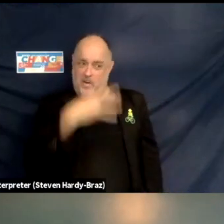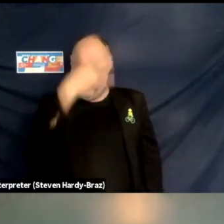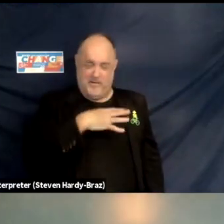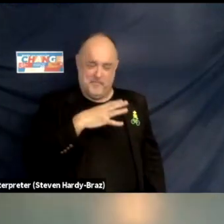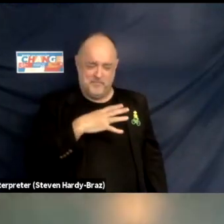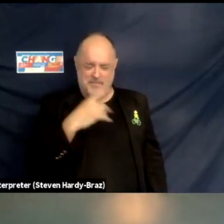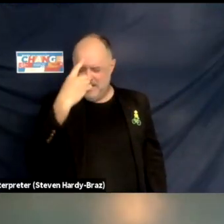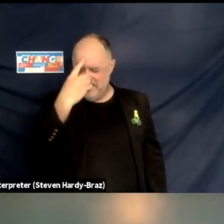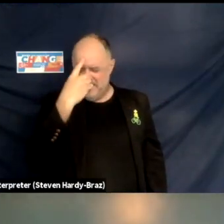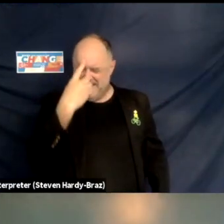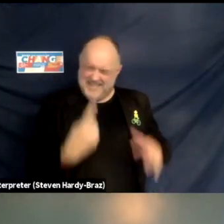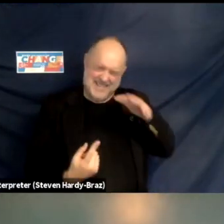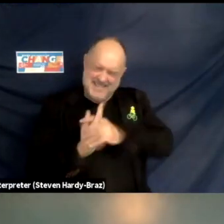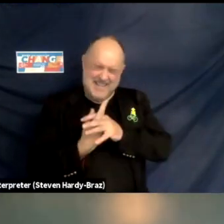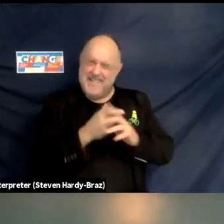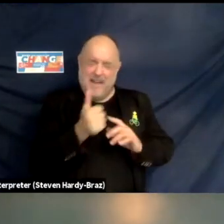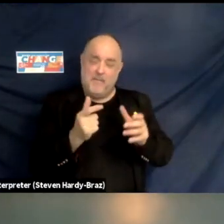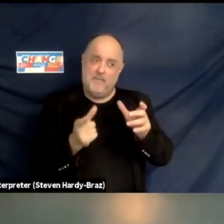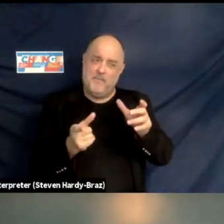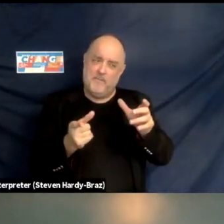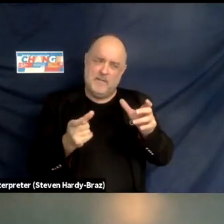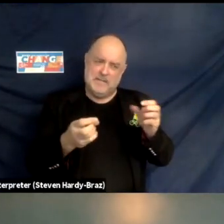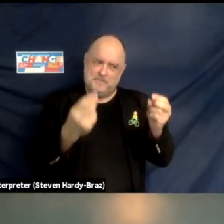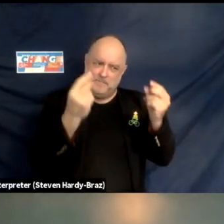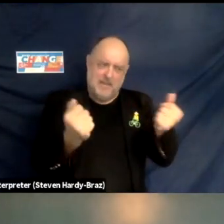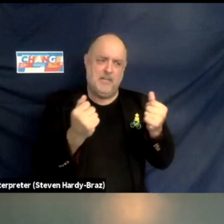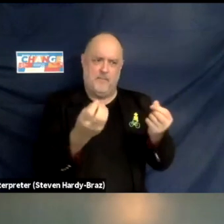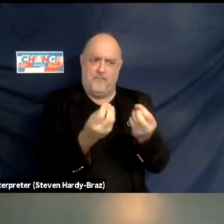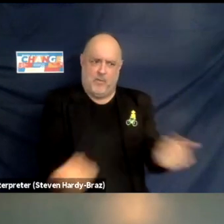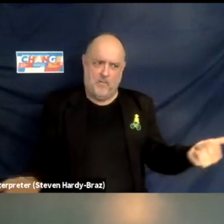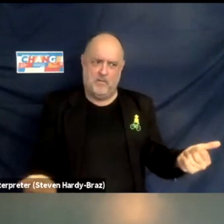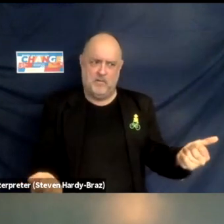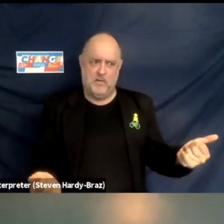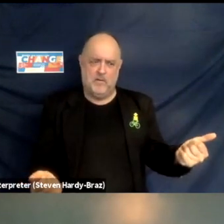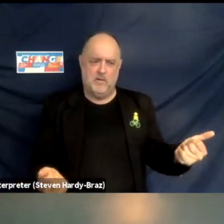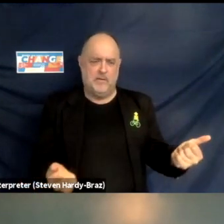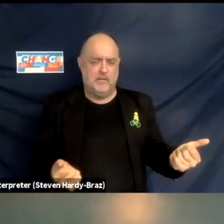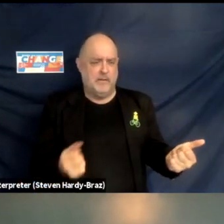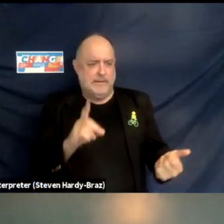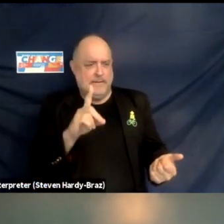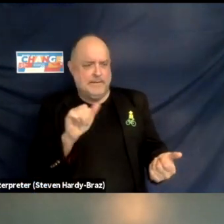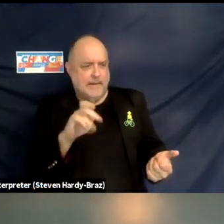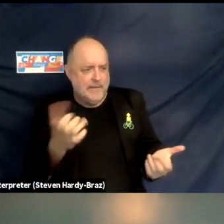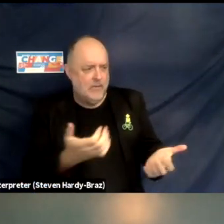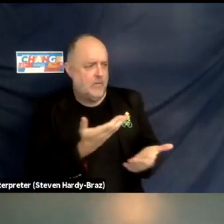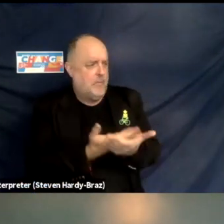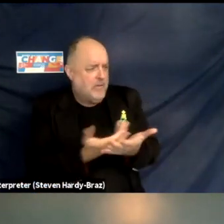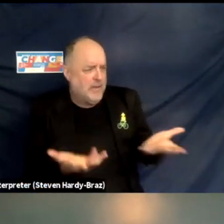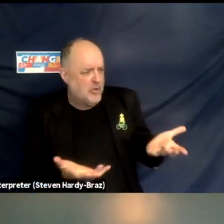to be able to figure this out like immediately. The data's here, the concepts are here, but I mean, the league has been working on